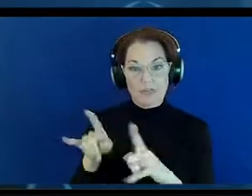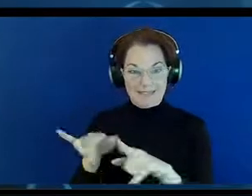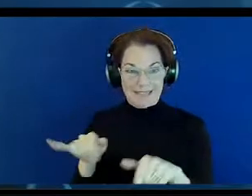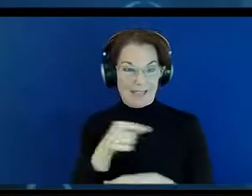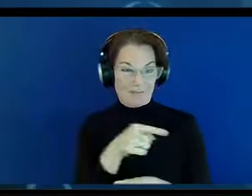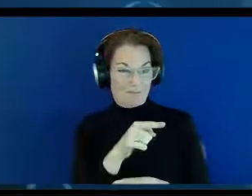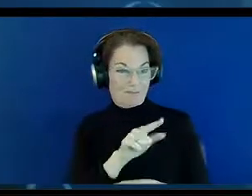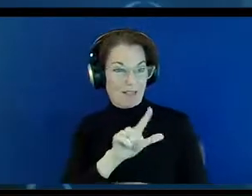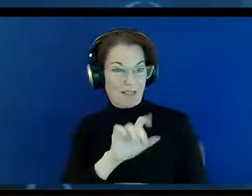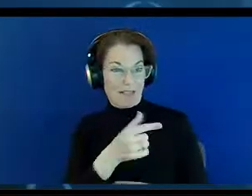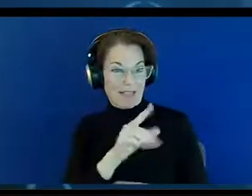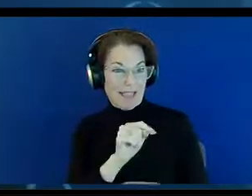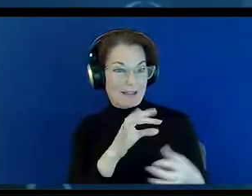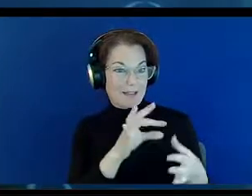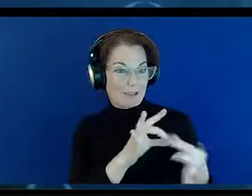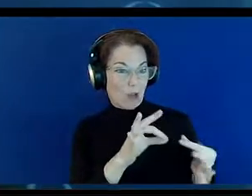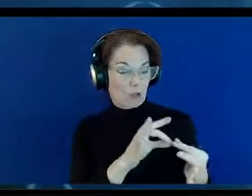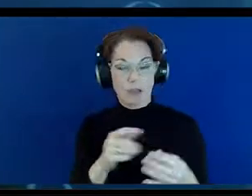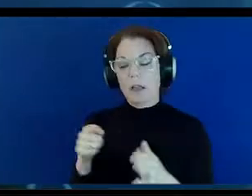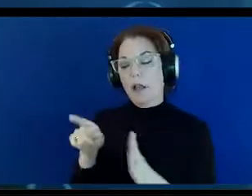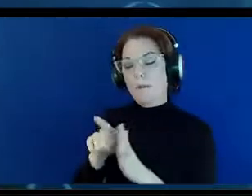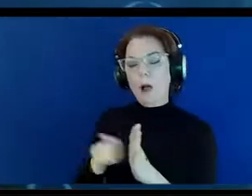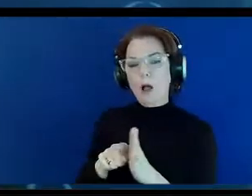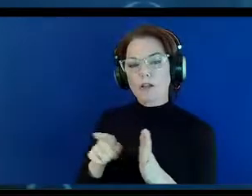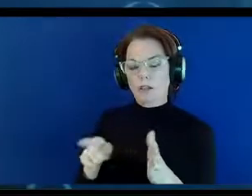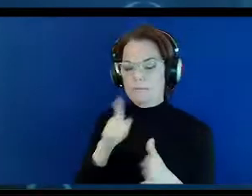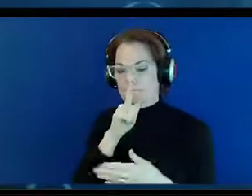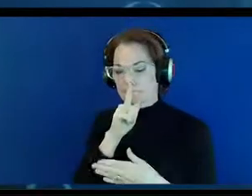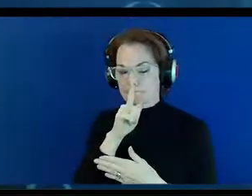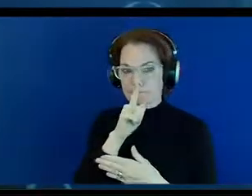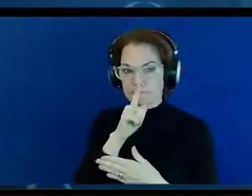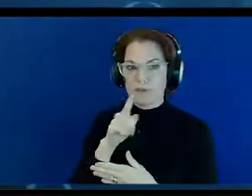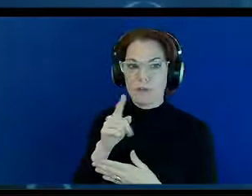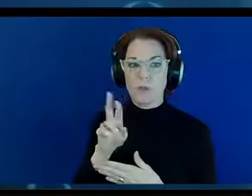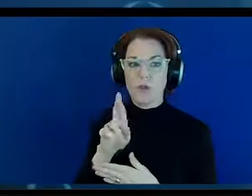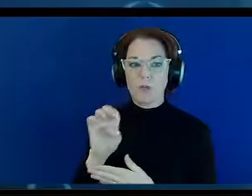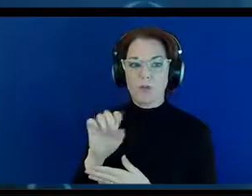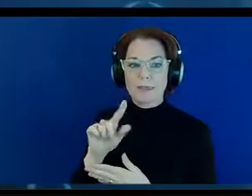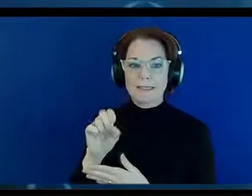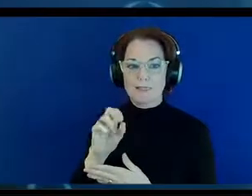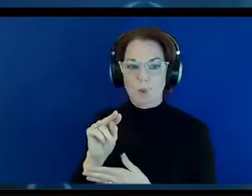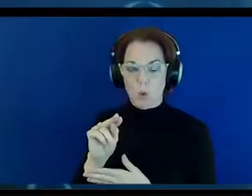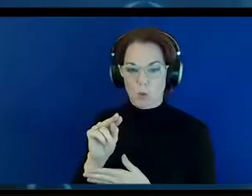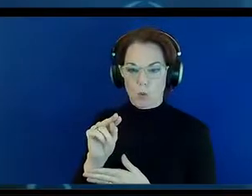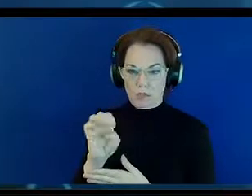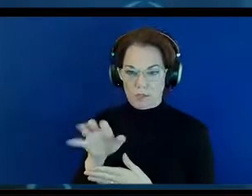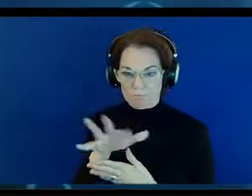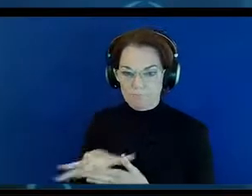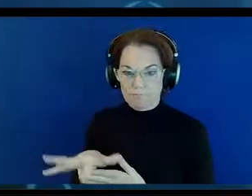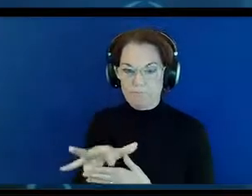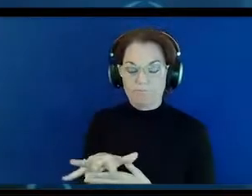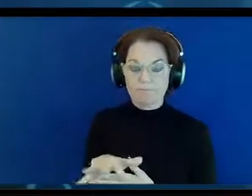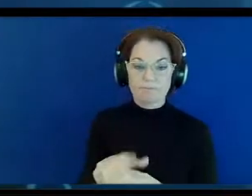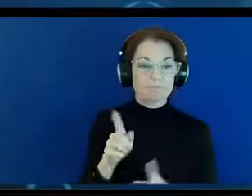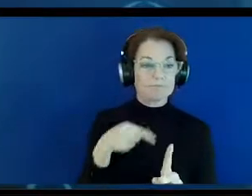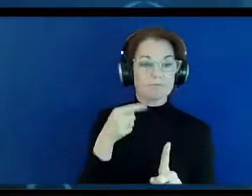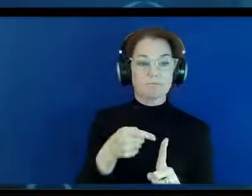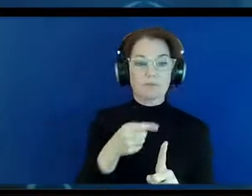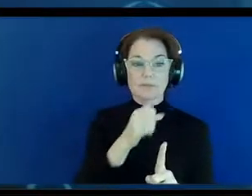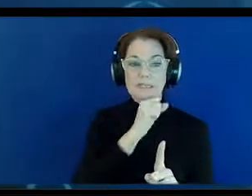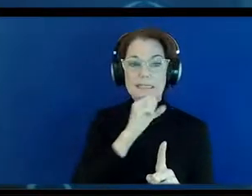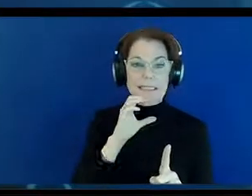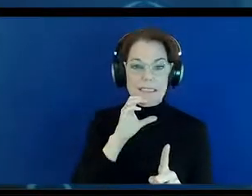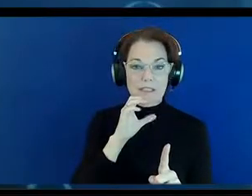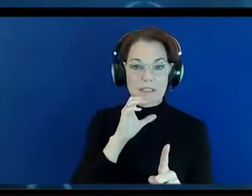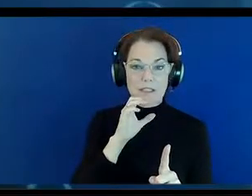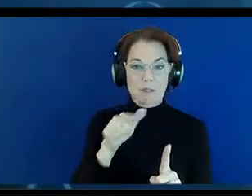about reforming zoning laws to allow for accessory dwelling units. The long and short of it is that seniors, there is a dearth of